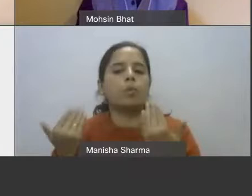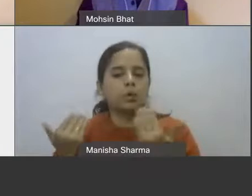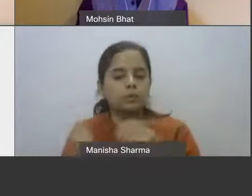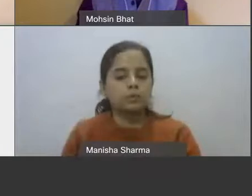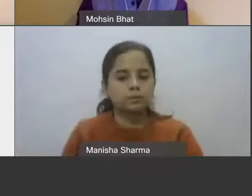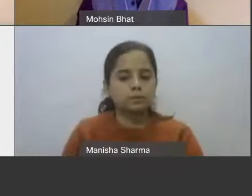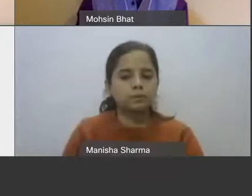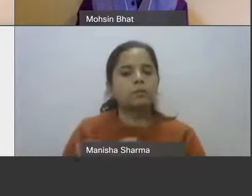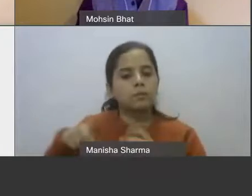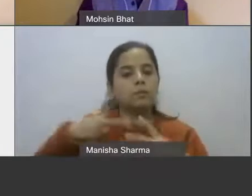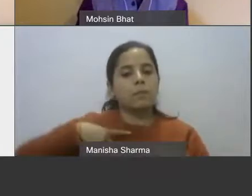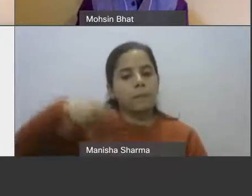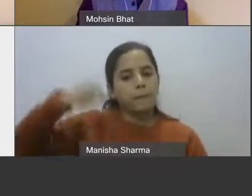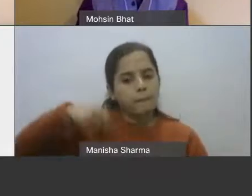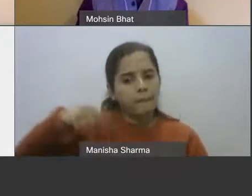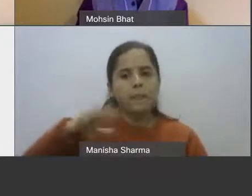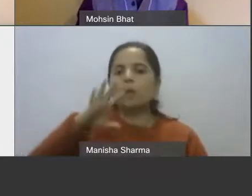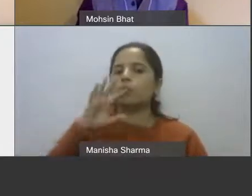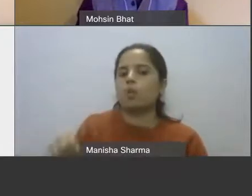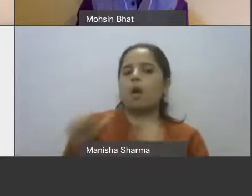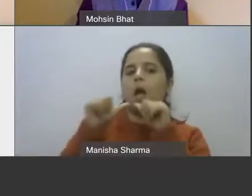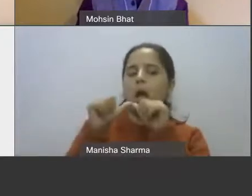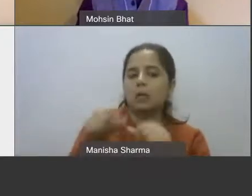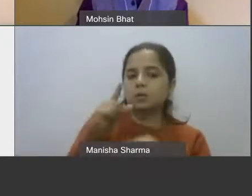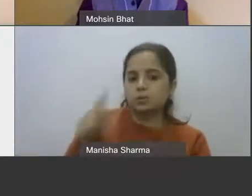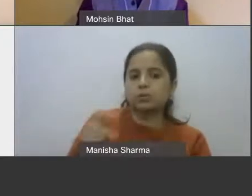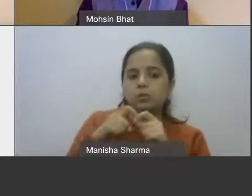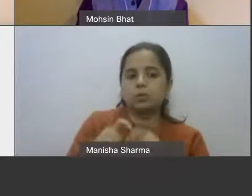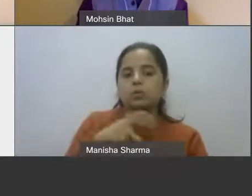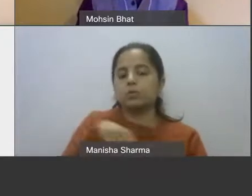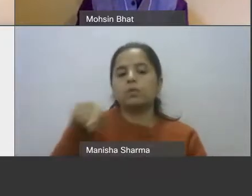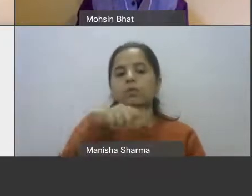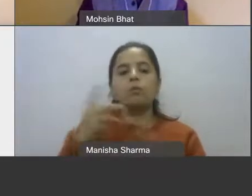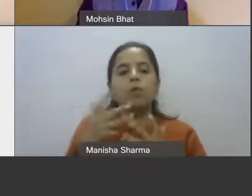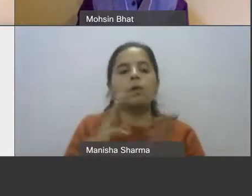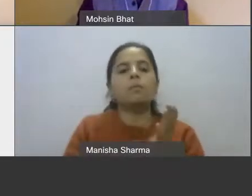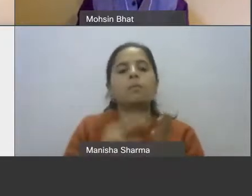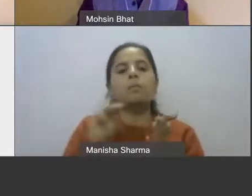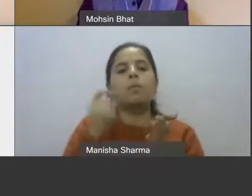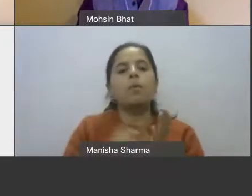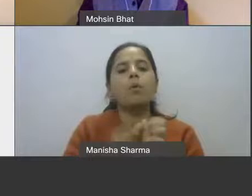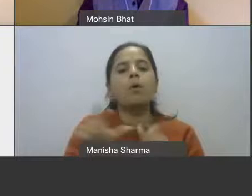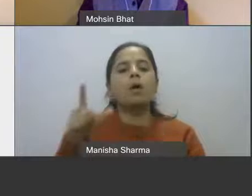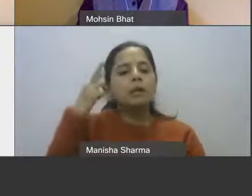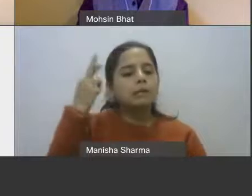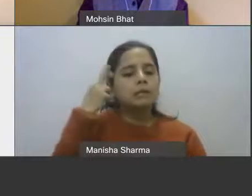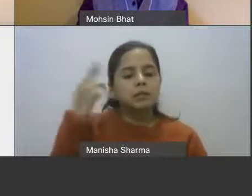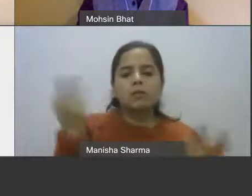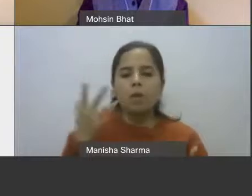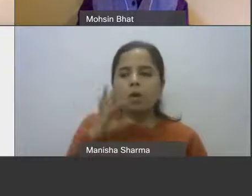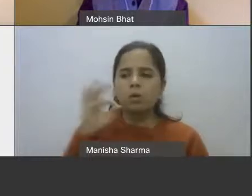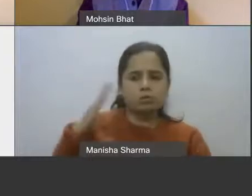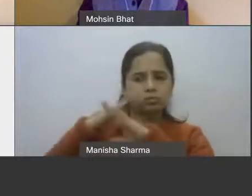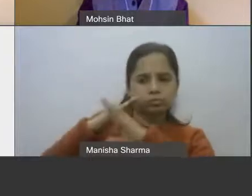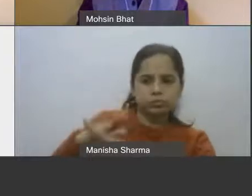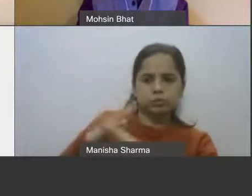then the court is essentially answering this question of what is the moral reason behind the prohibition